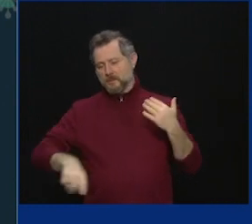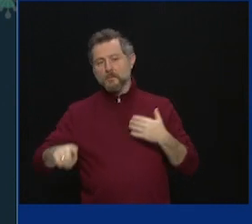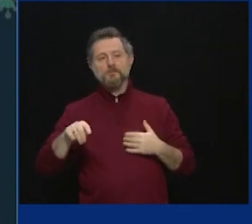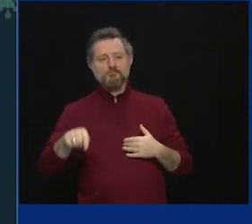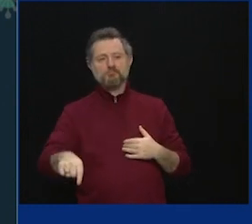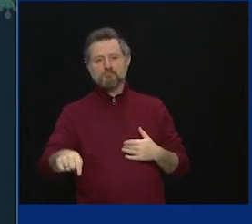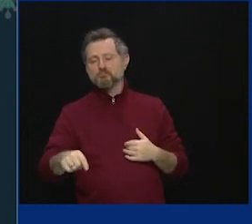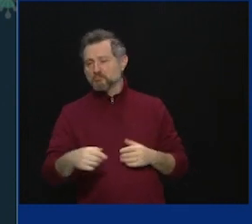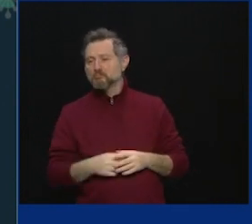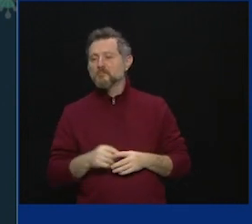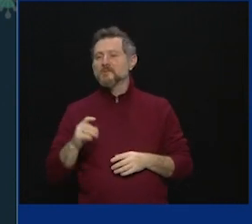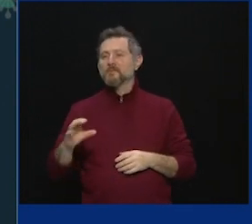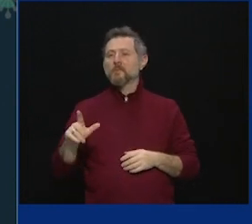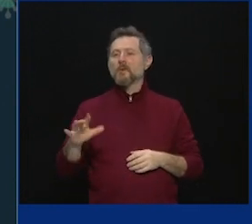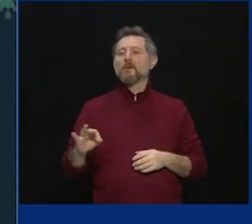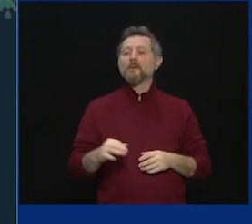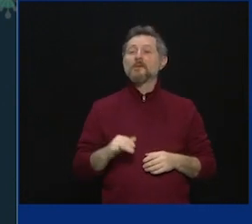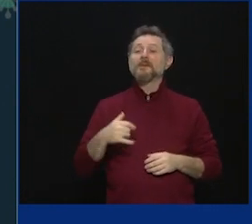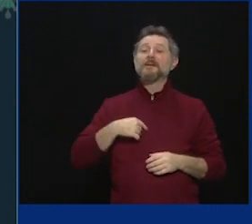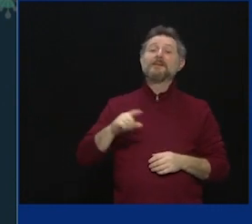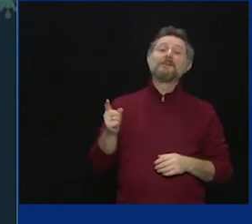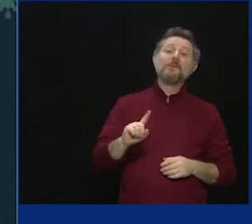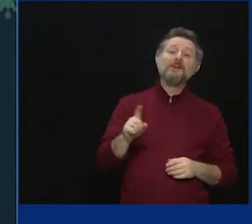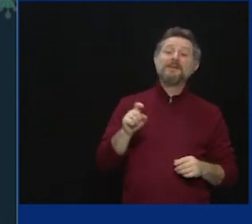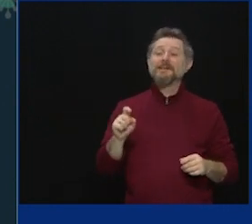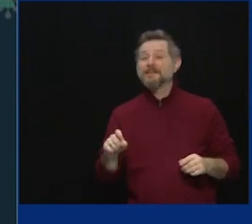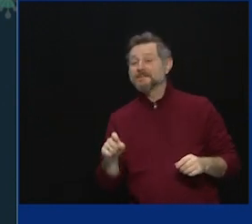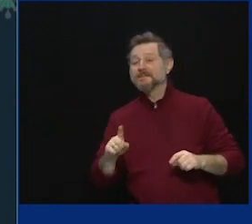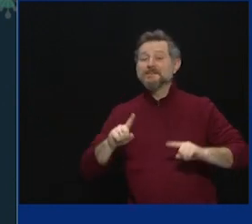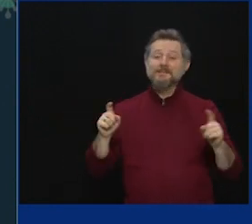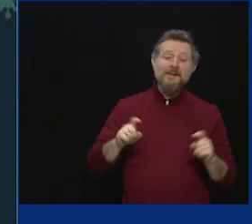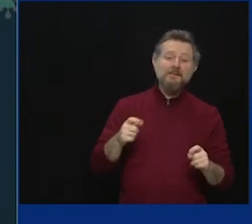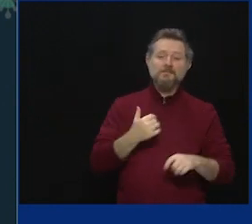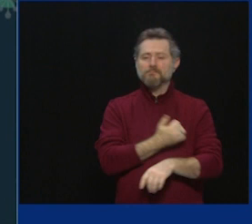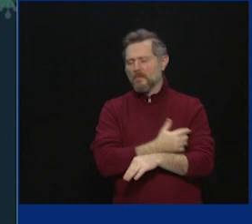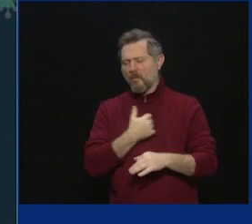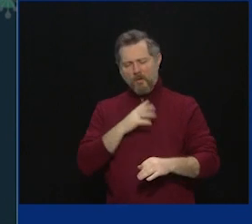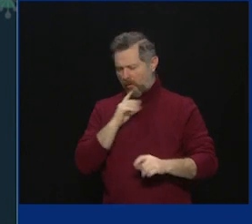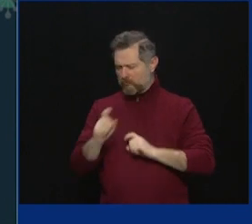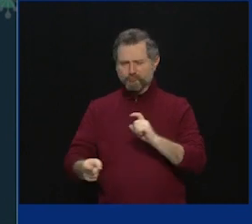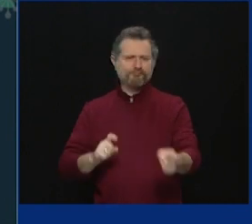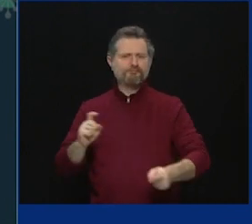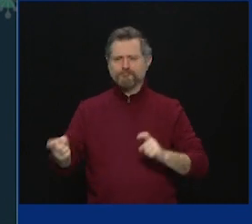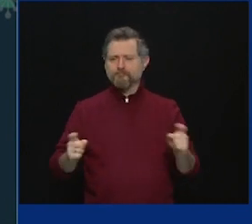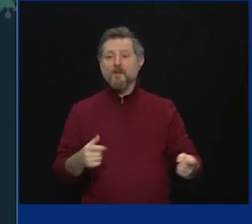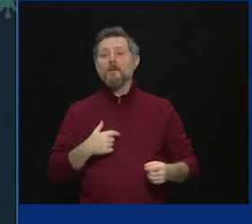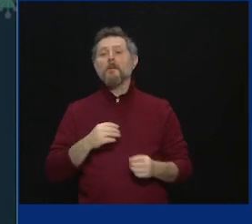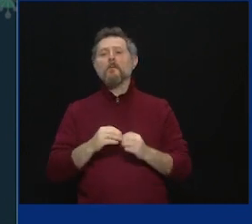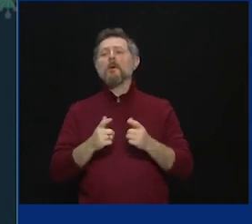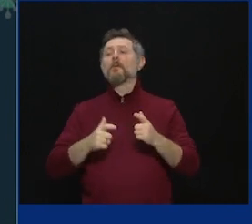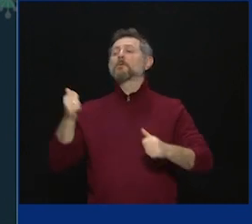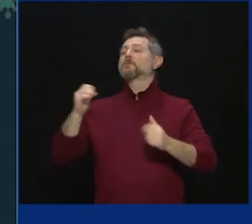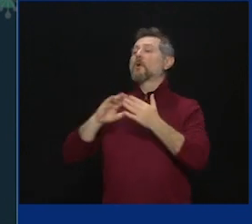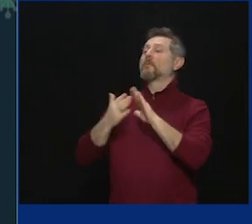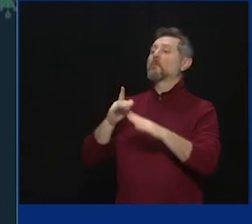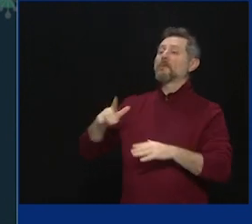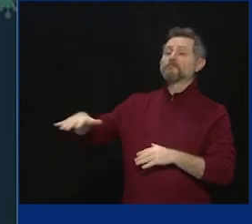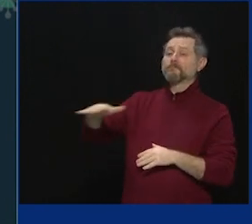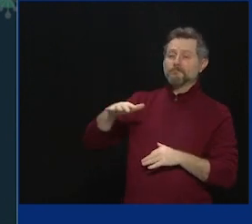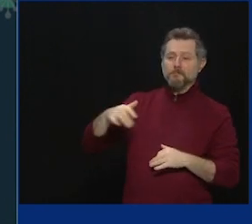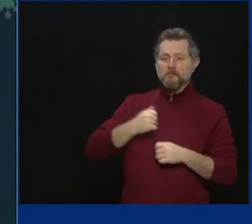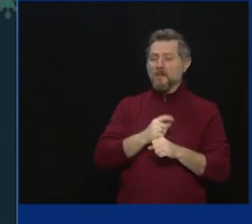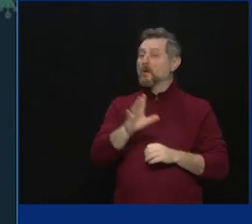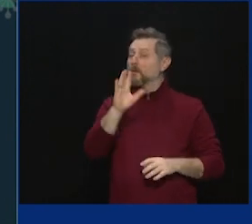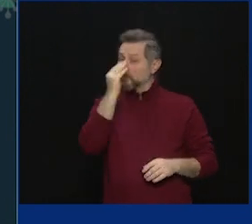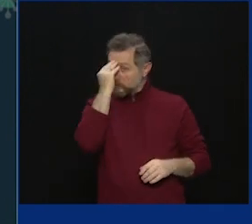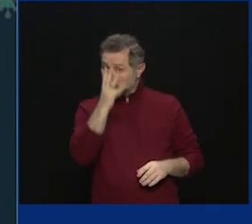on high-need areas, but also our smaller communities that may not have had the resources to put these up. And we're also focused on making sure we continue to